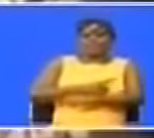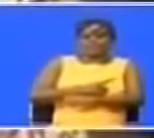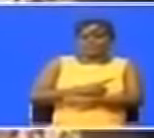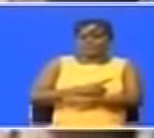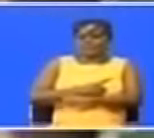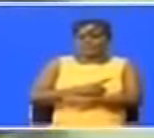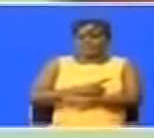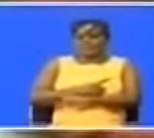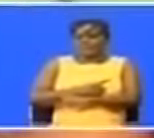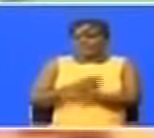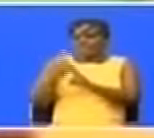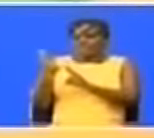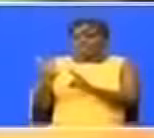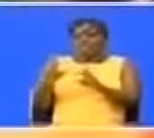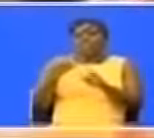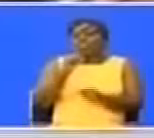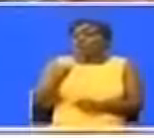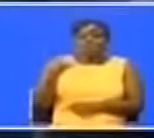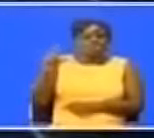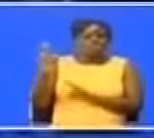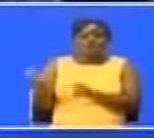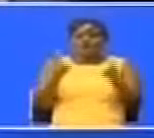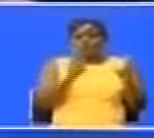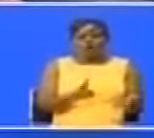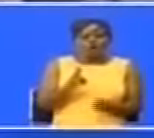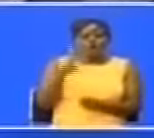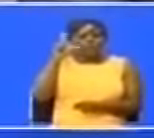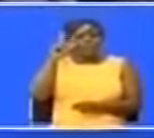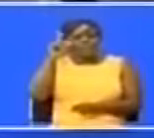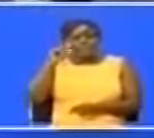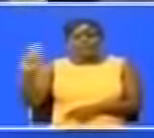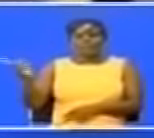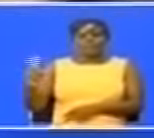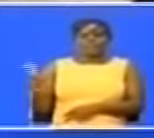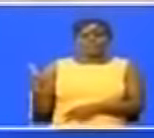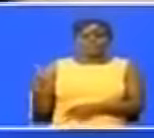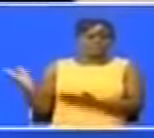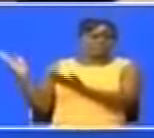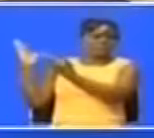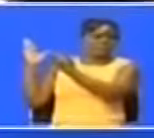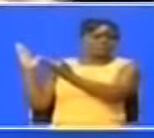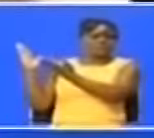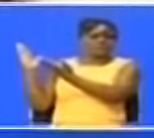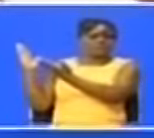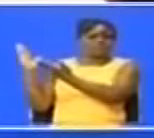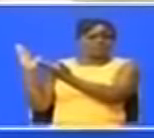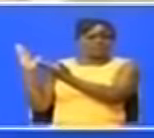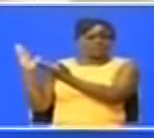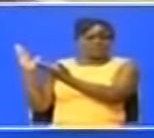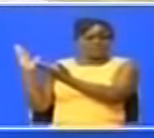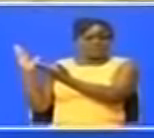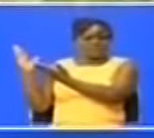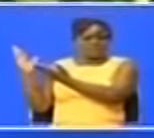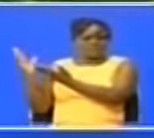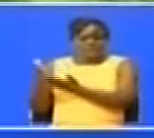well, not a very common picture for a sitting head of state. But this is the perfect actualization of the